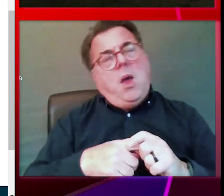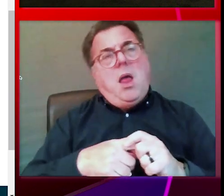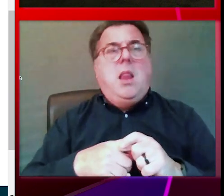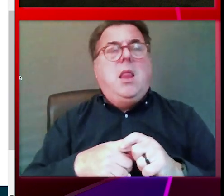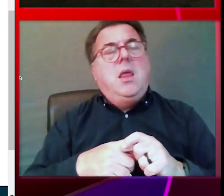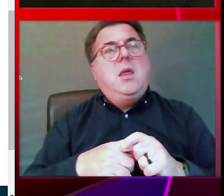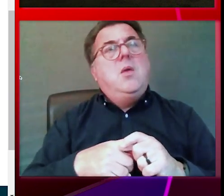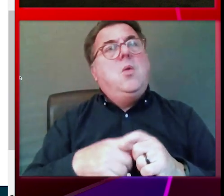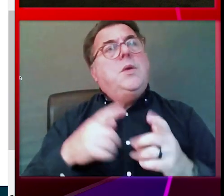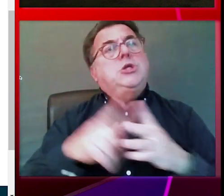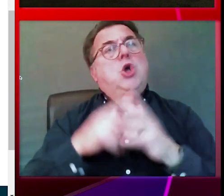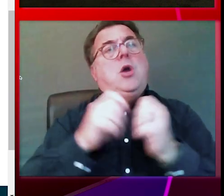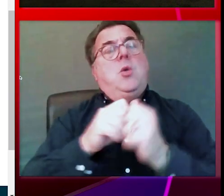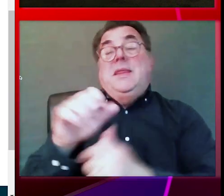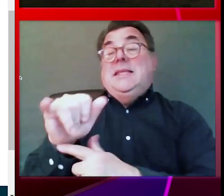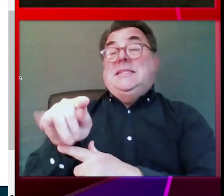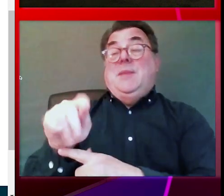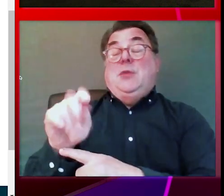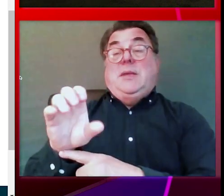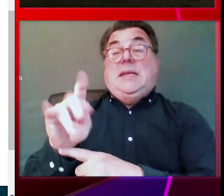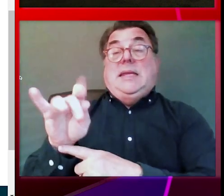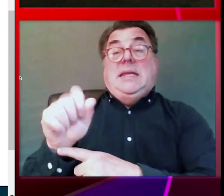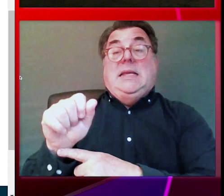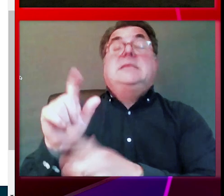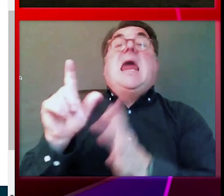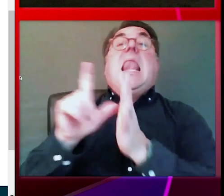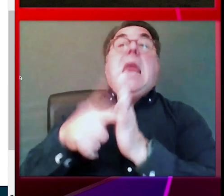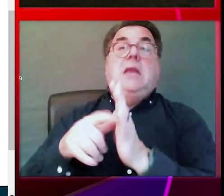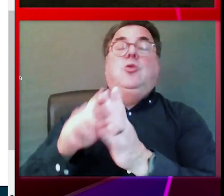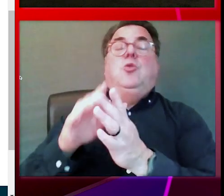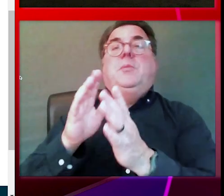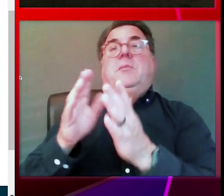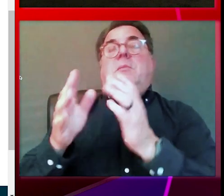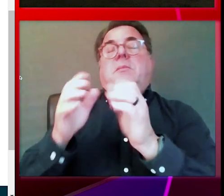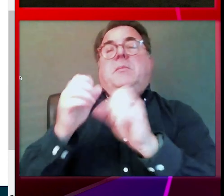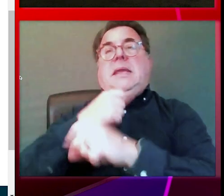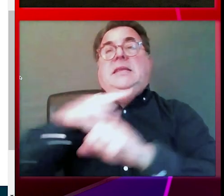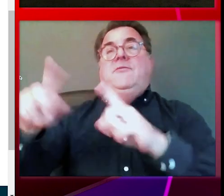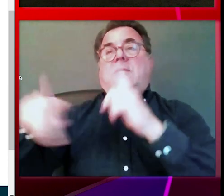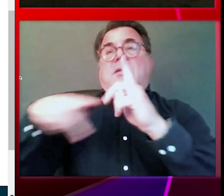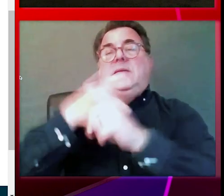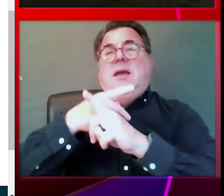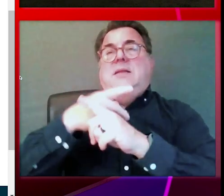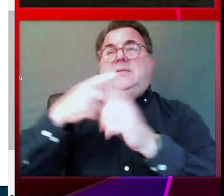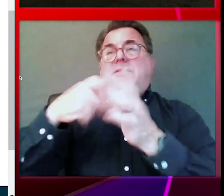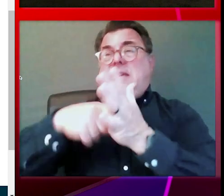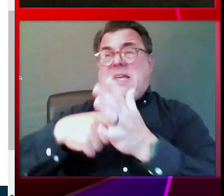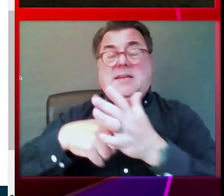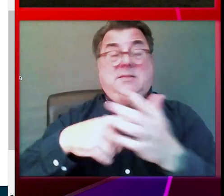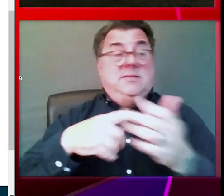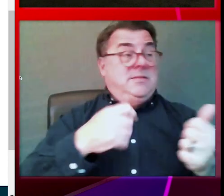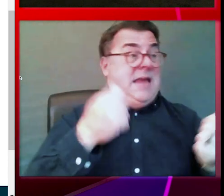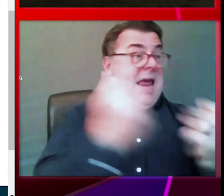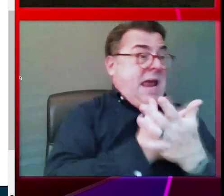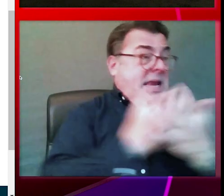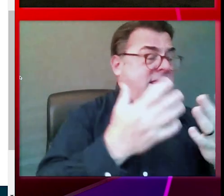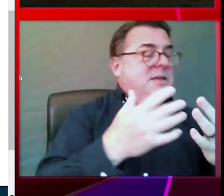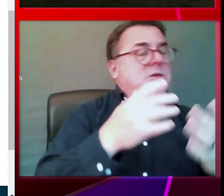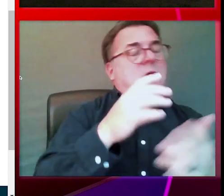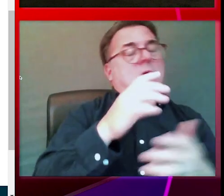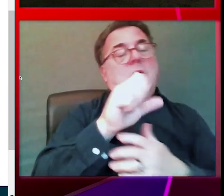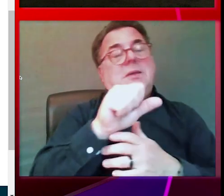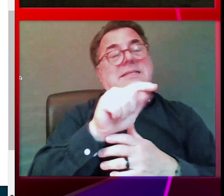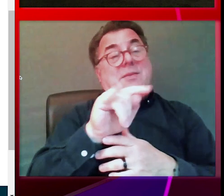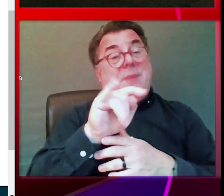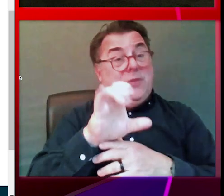key. Okay. And then we'll work in future for the other type of keys as well. Okay. With specific algorithm or just any? So symmetric, the key that's supporting